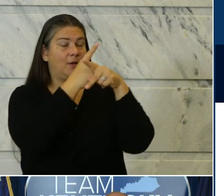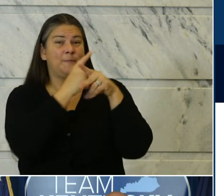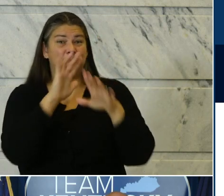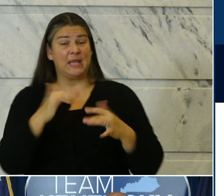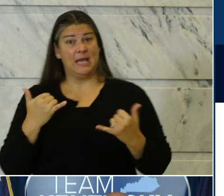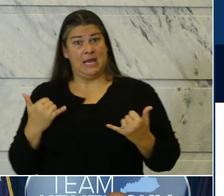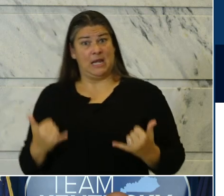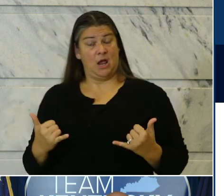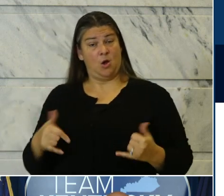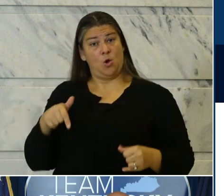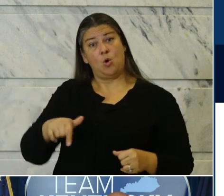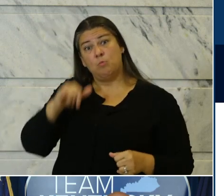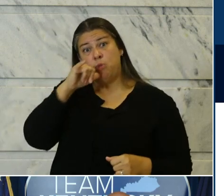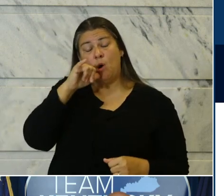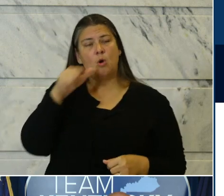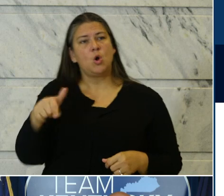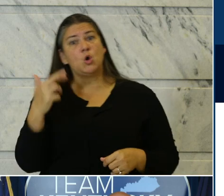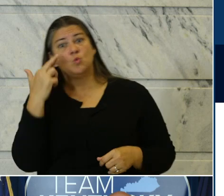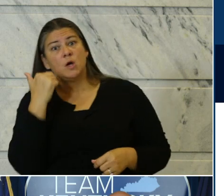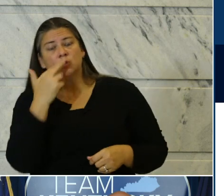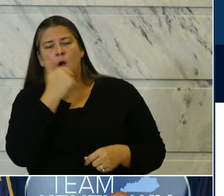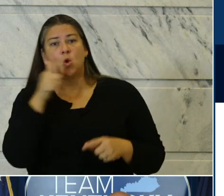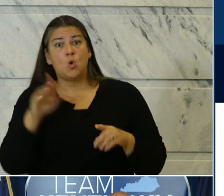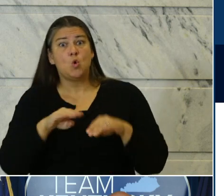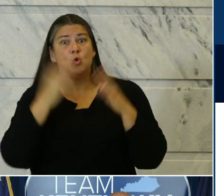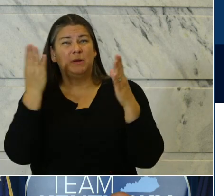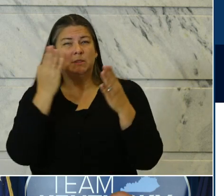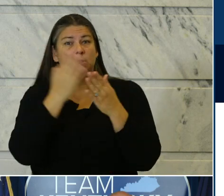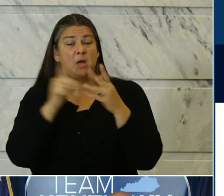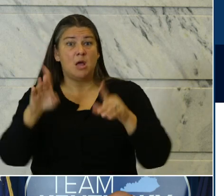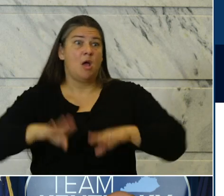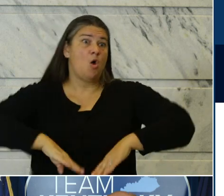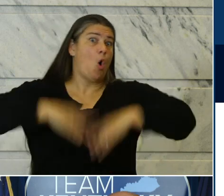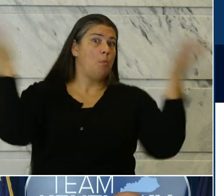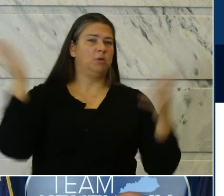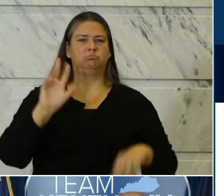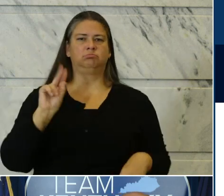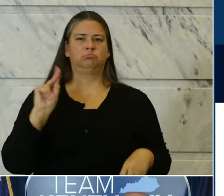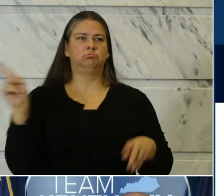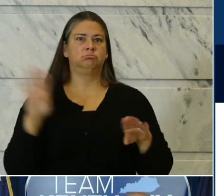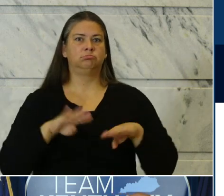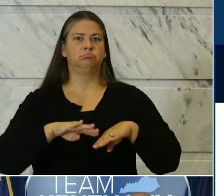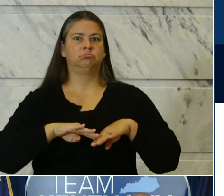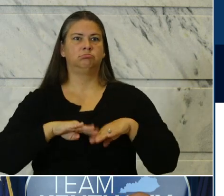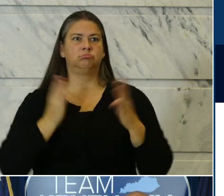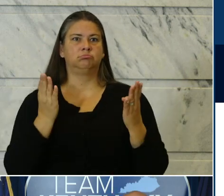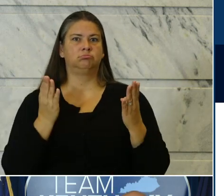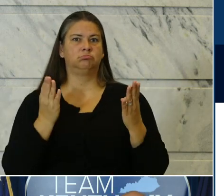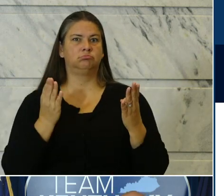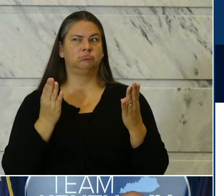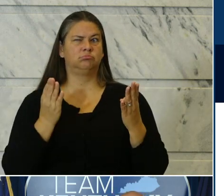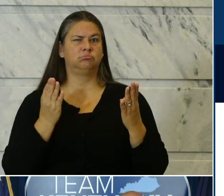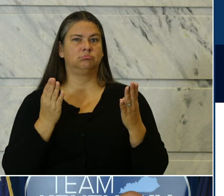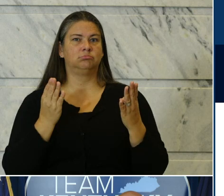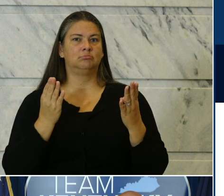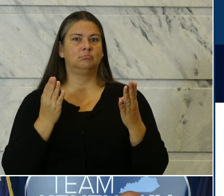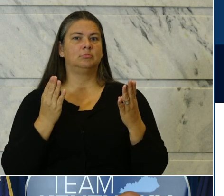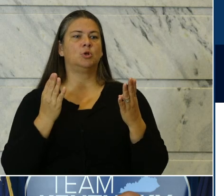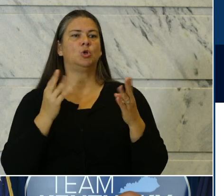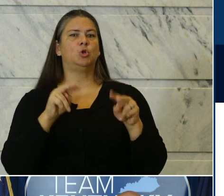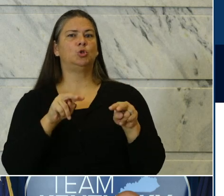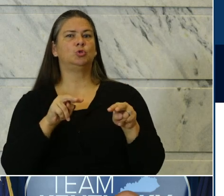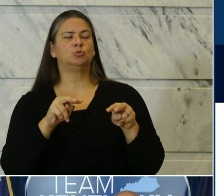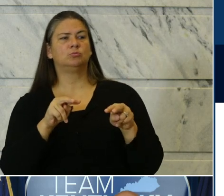and restaurants are open. Now remember, we said we try to take a multifactorial decision-making approach to this. We look at a lot of different things.